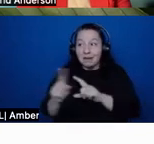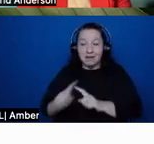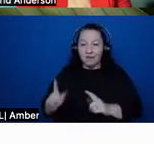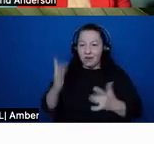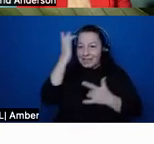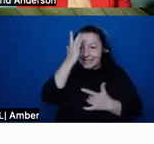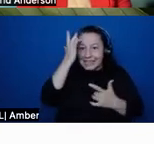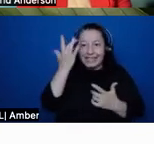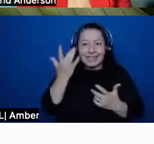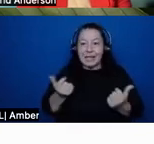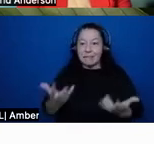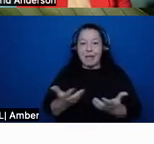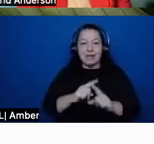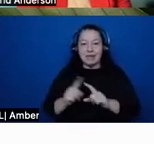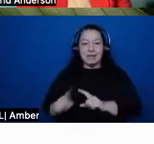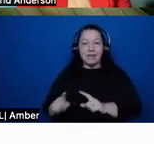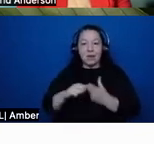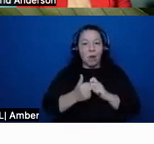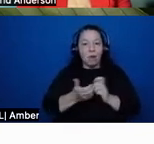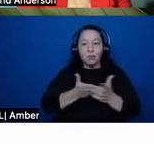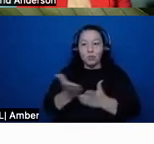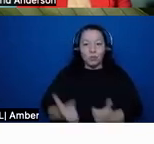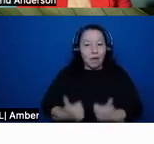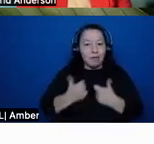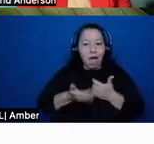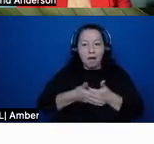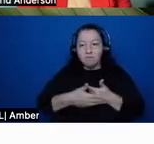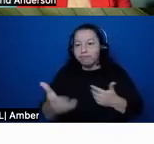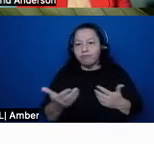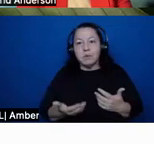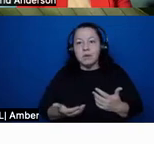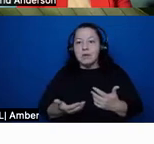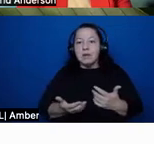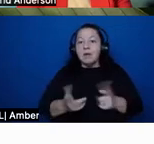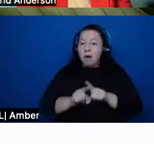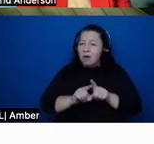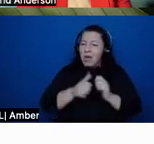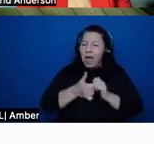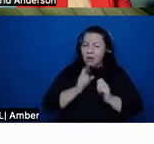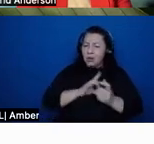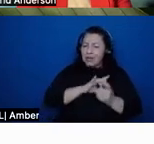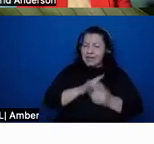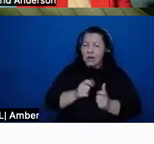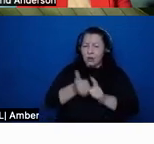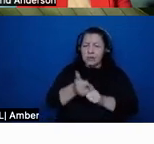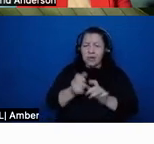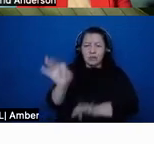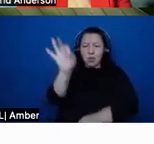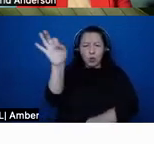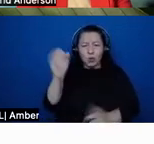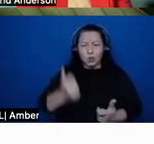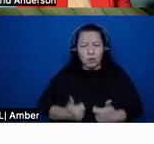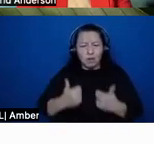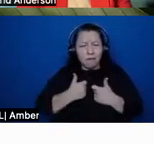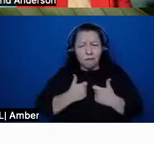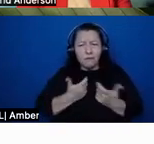different things across your lifespan. As well as, how are you really connected to yourself, like spiritually even, and how,